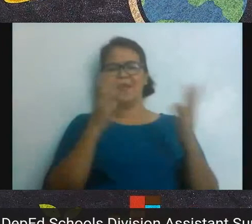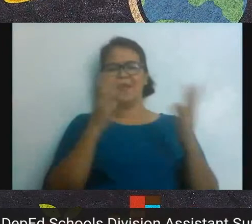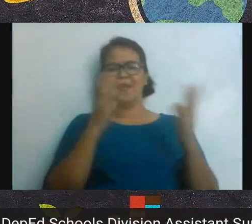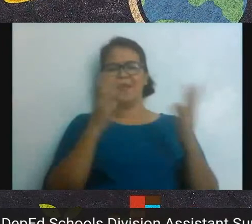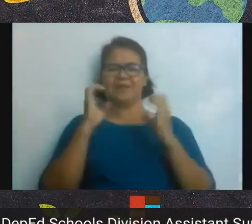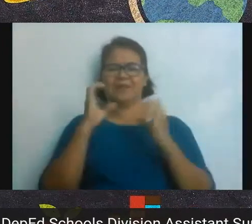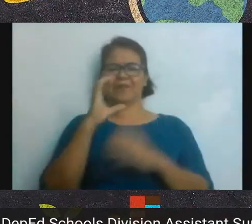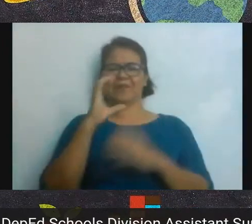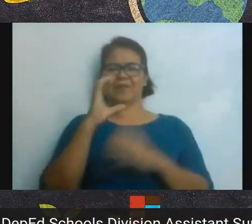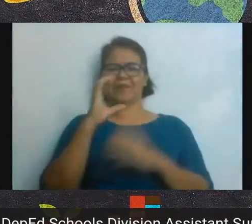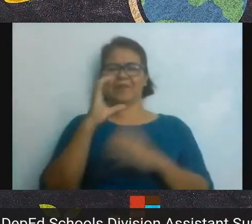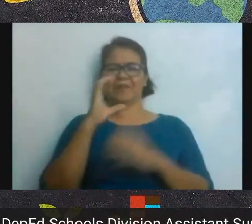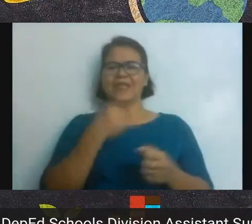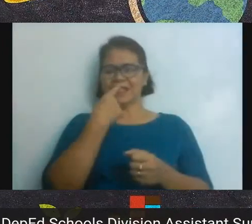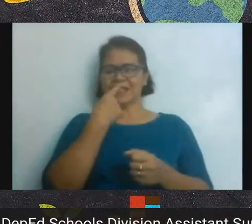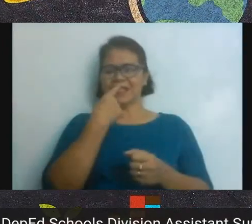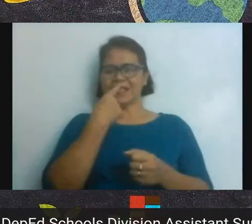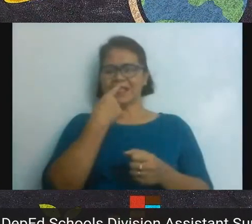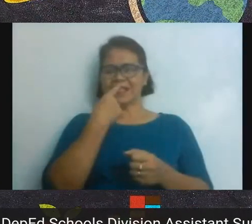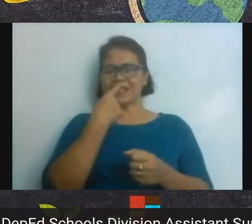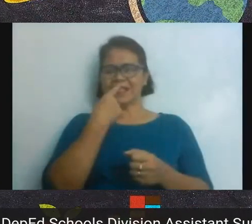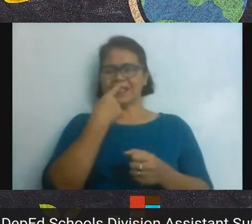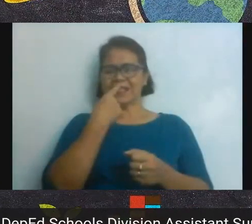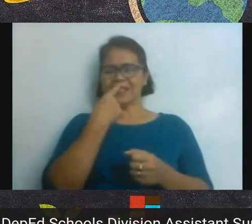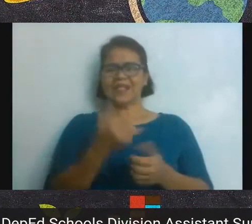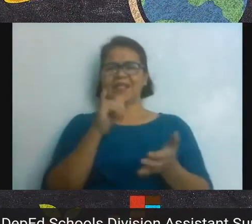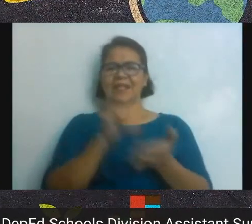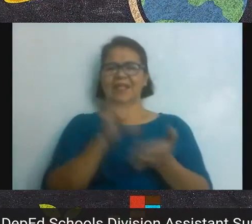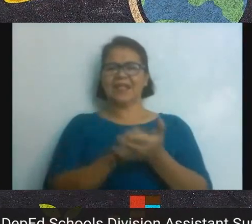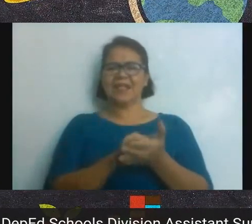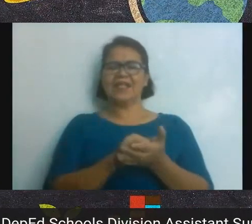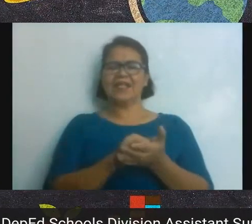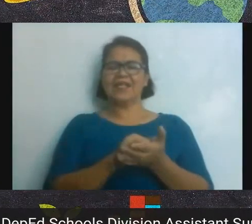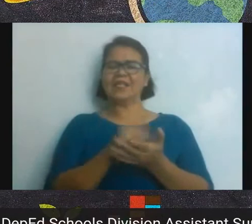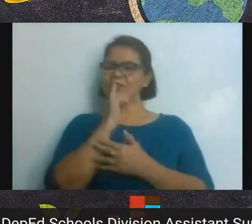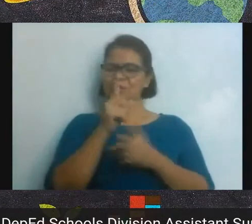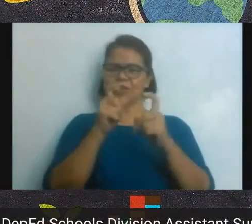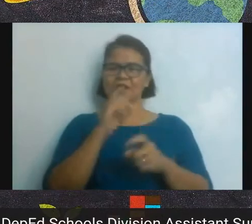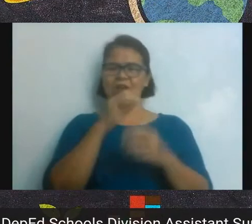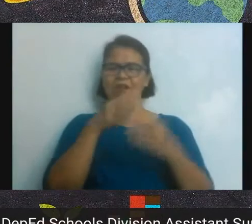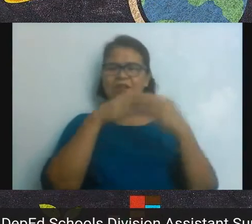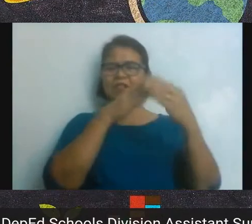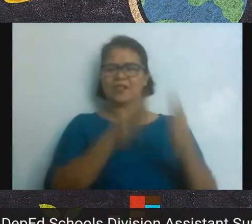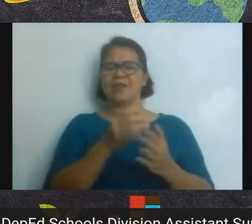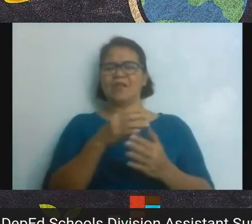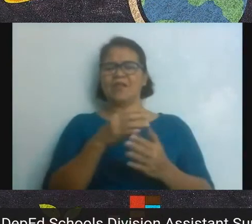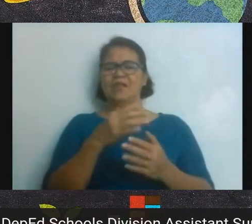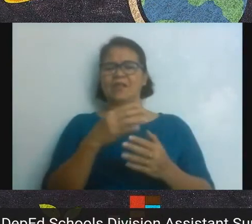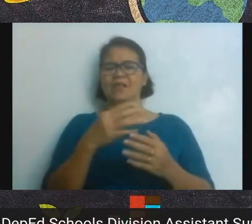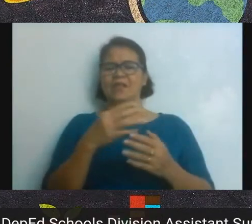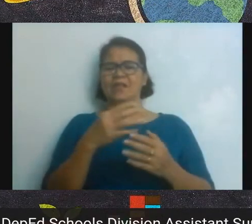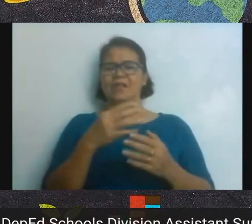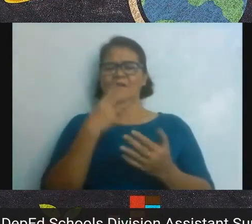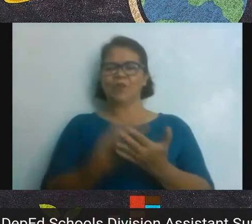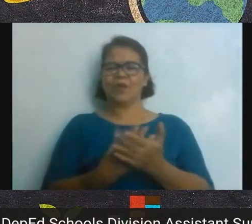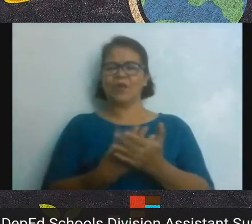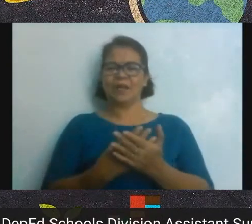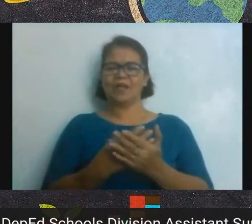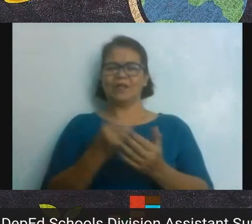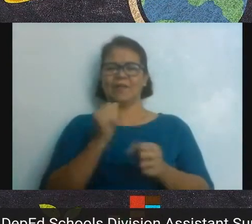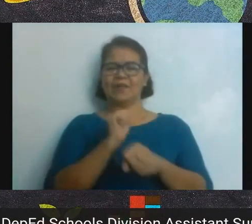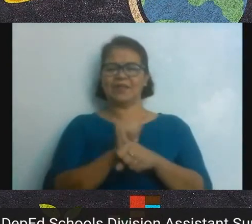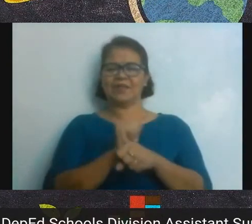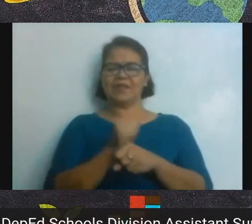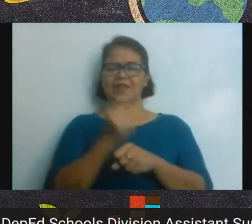of leadership is how well one functions in a crisis and demonstrates what's possible. A